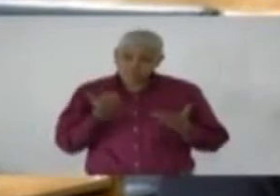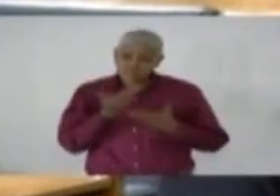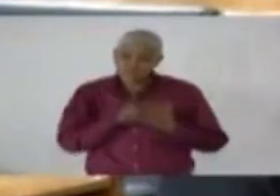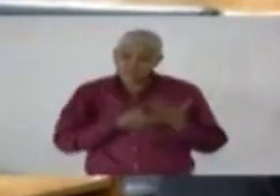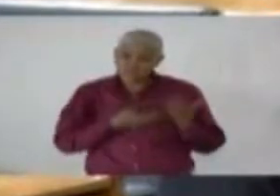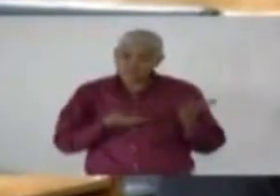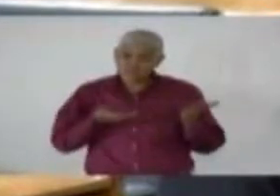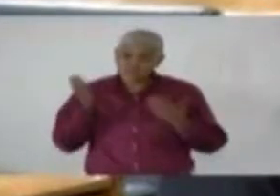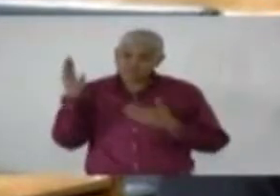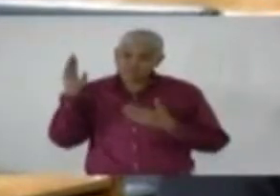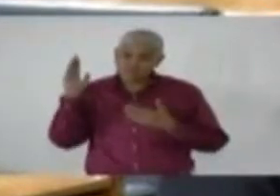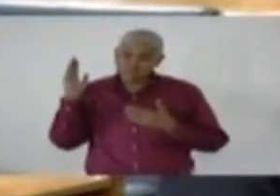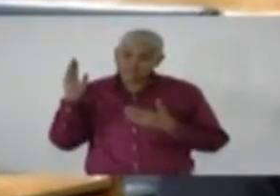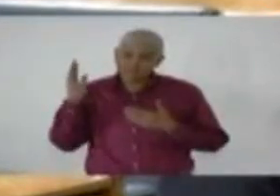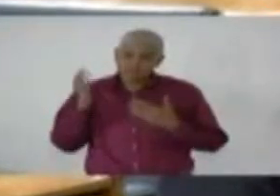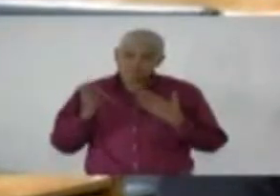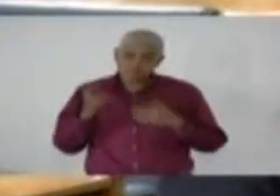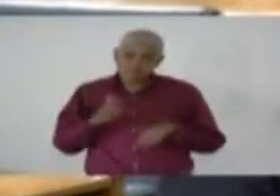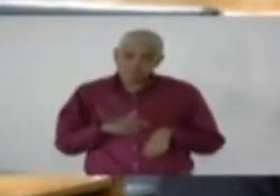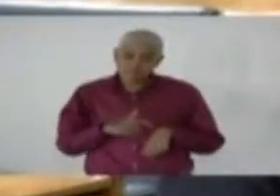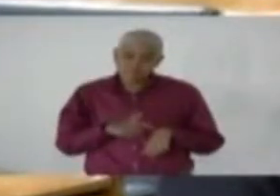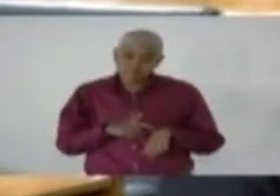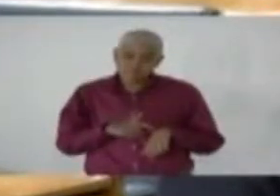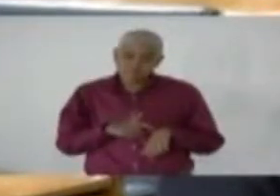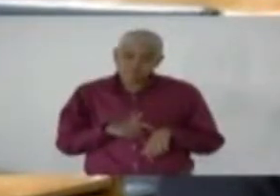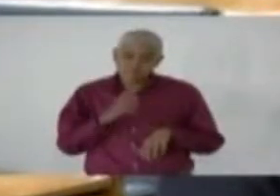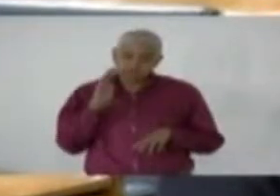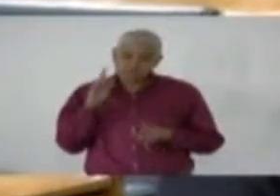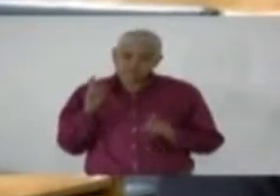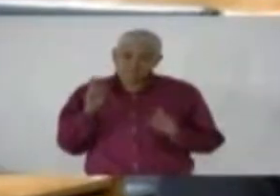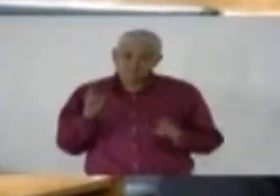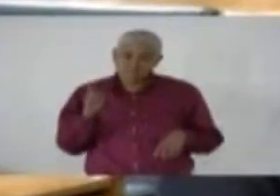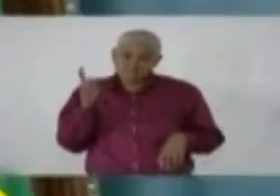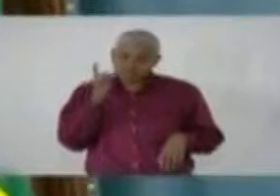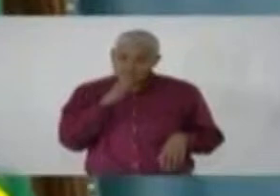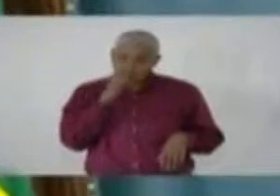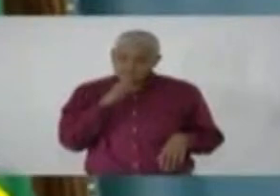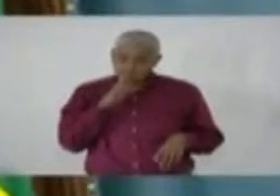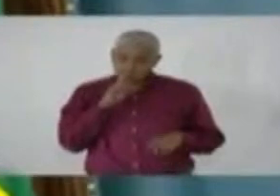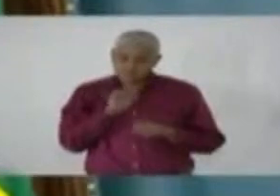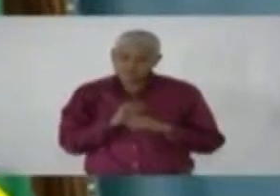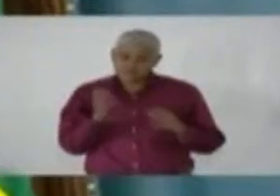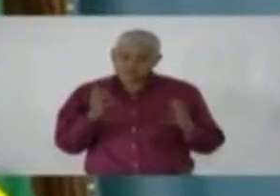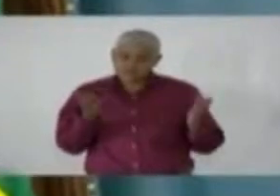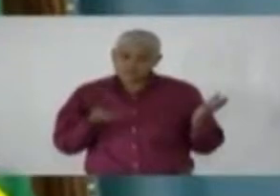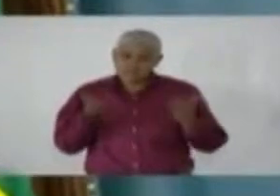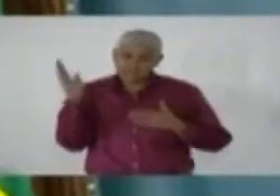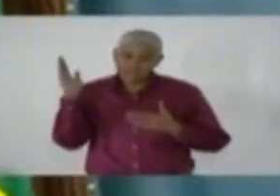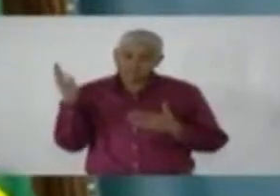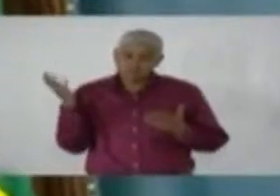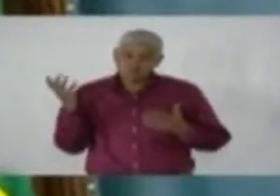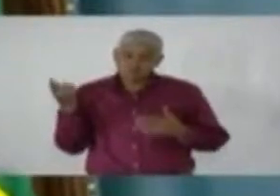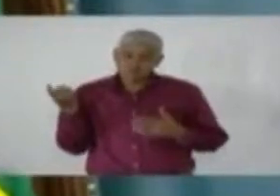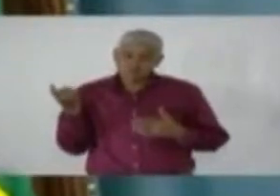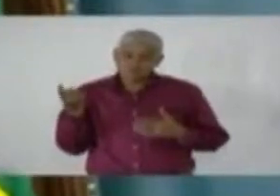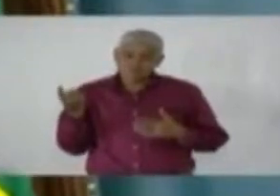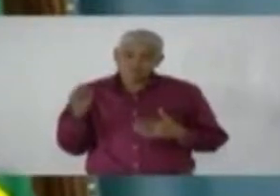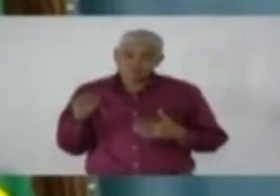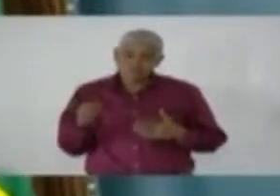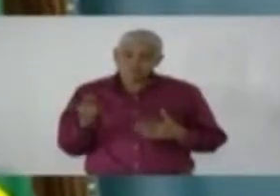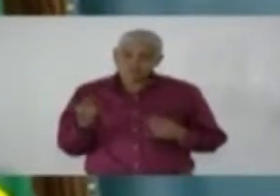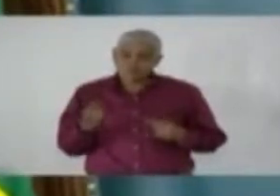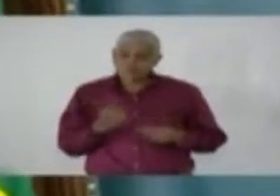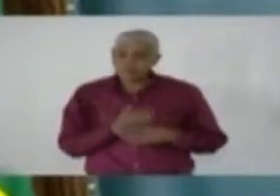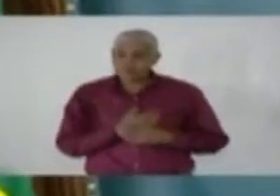it's time. I didn't say we should. Well, would that give a false reading as to what the exports are? Would it be something that could be done?